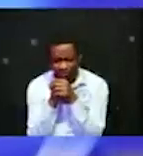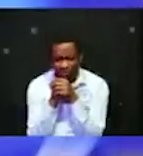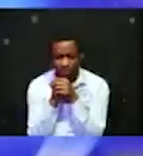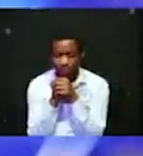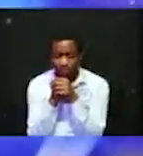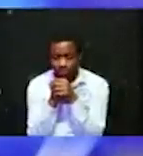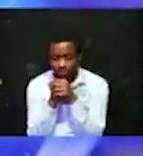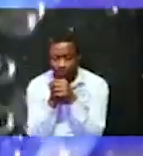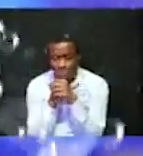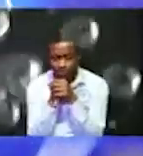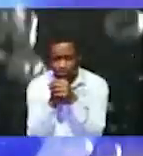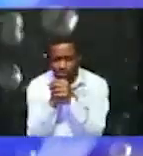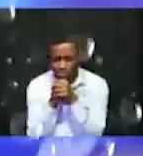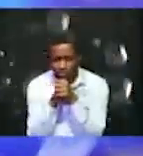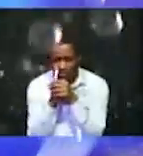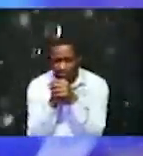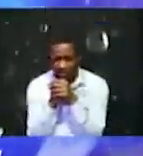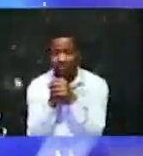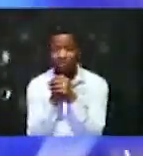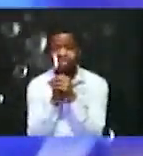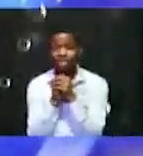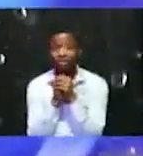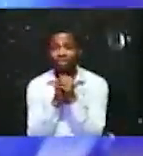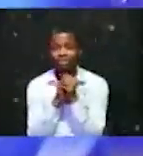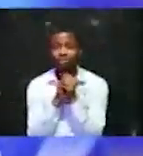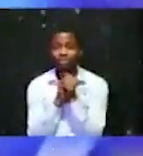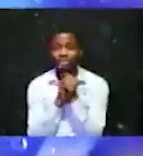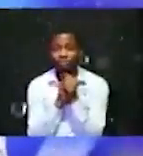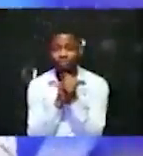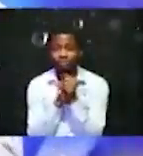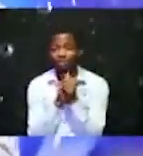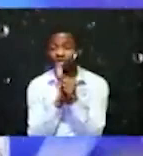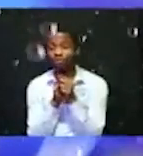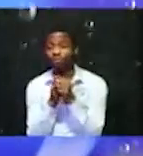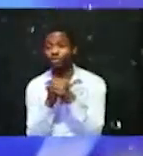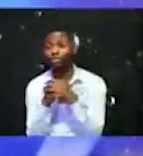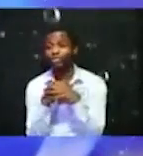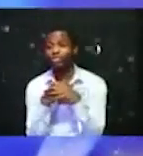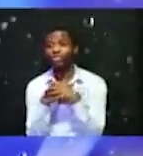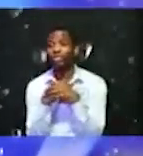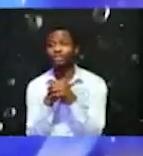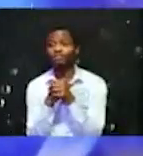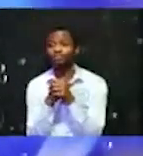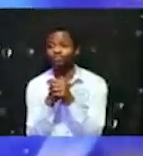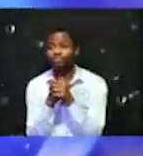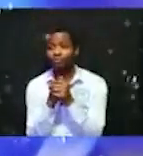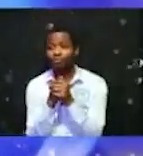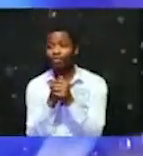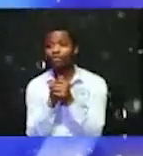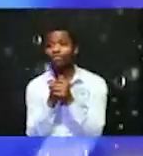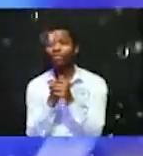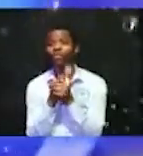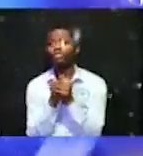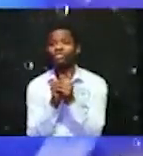us, O Lord. Help us, O Lord. Help us, O Lord. Help us, O Lord. We want to chart a new course from